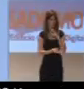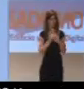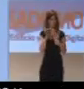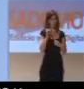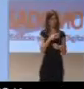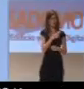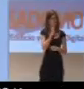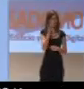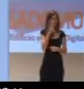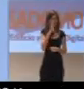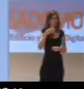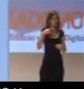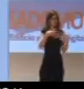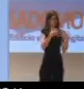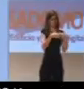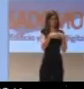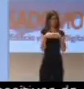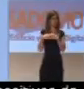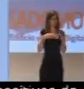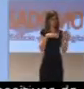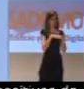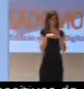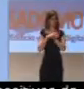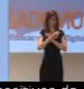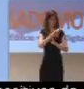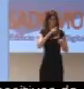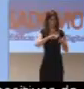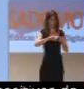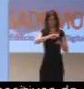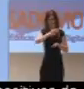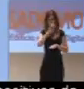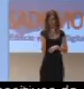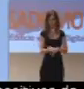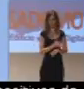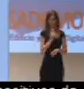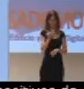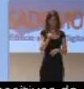can be integrated to different environment with different